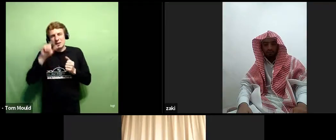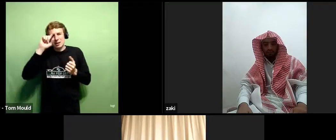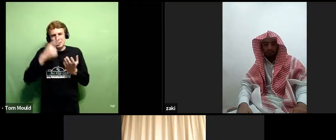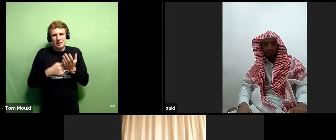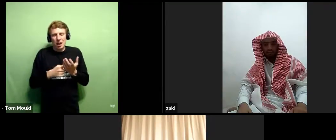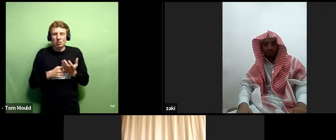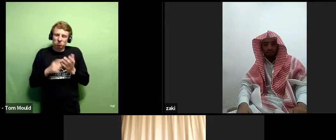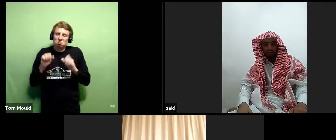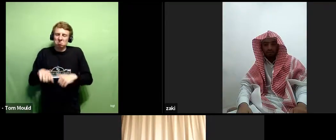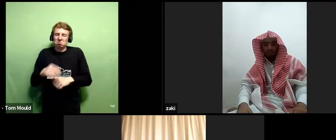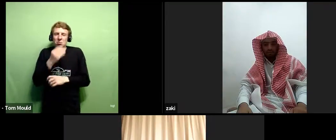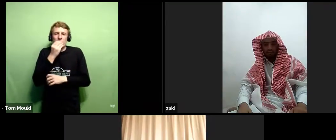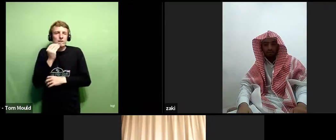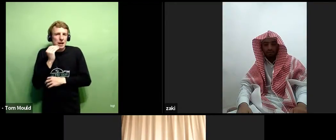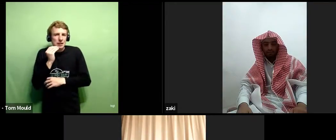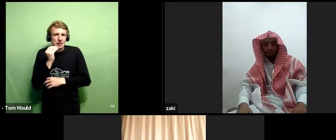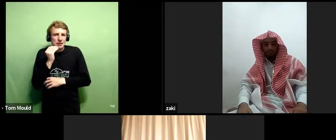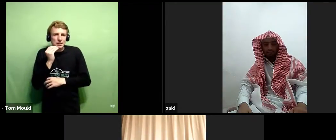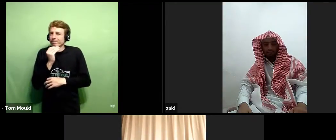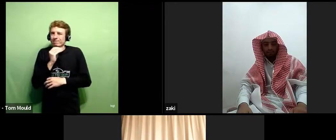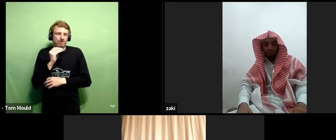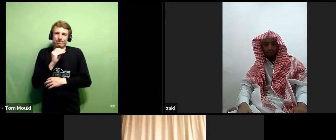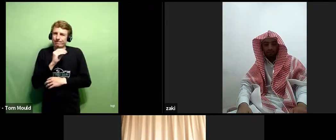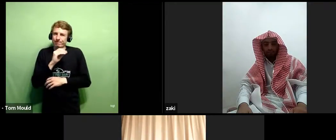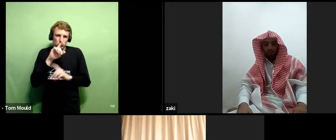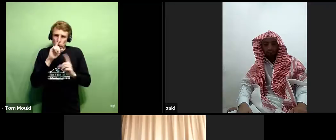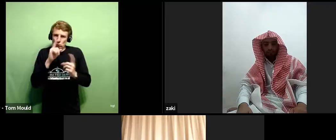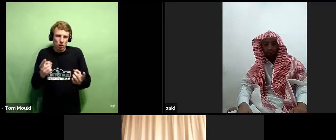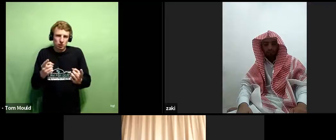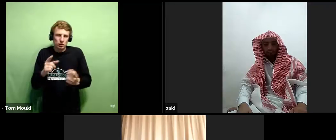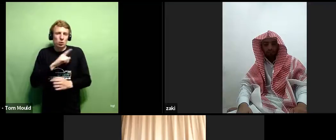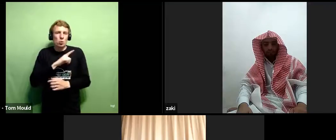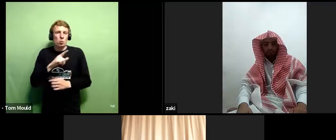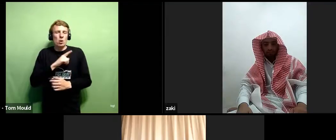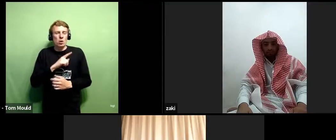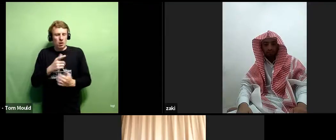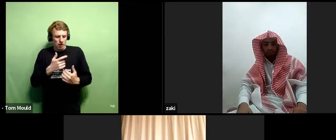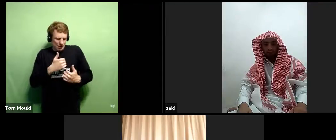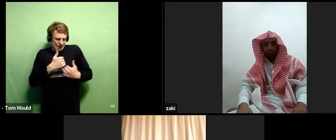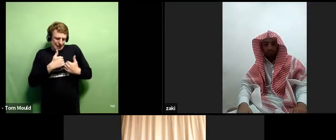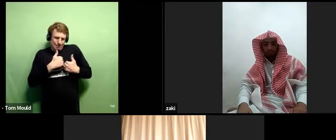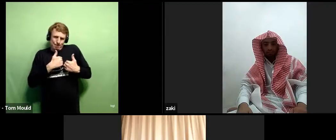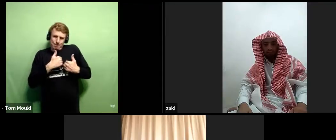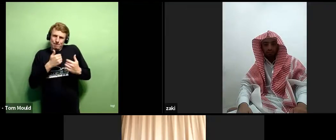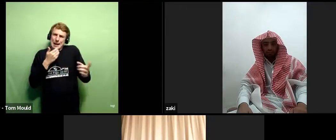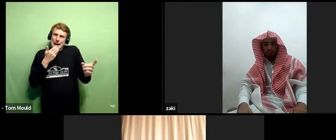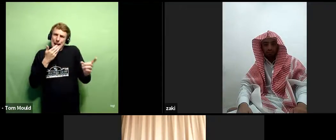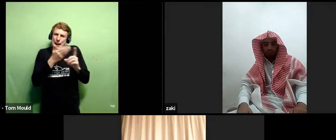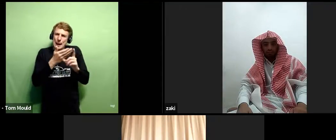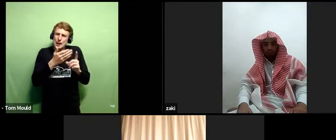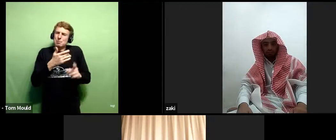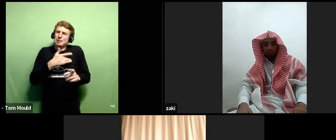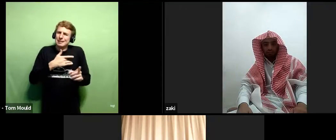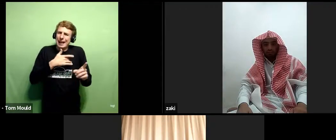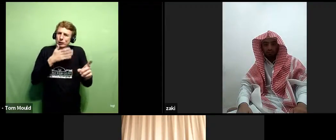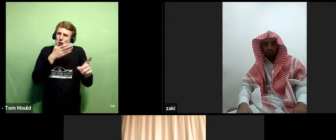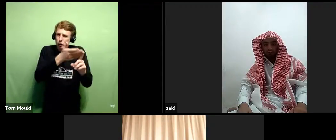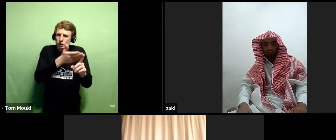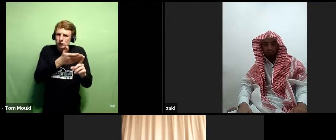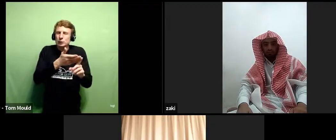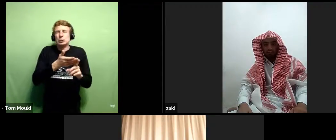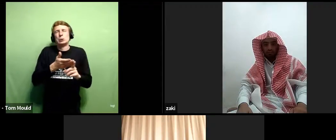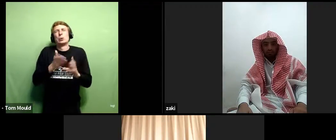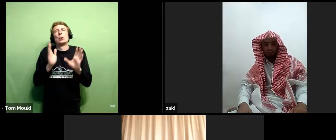what's obligatory is that this intention that holds firm within the heart is an intention that is